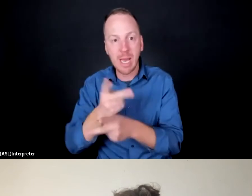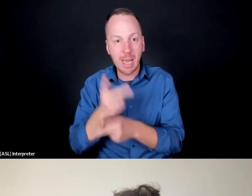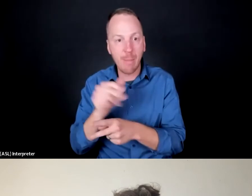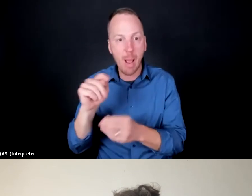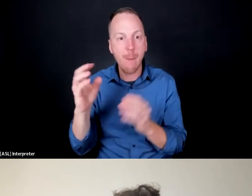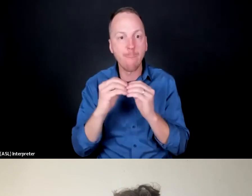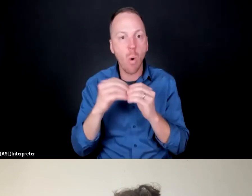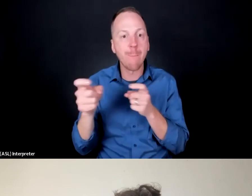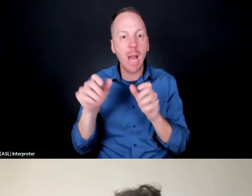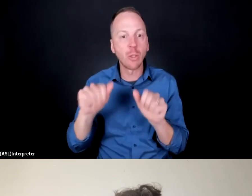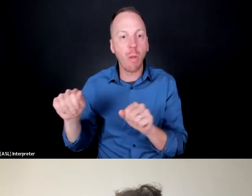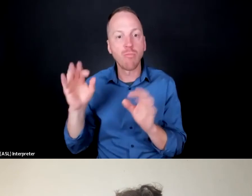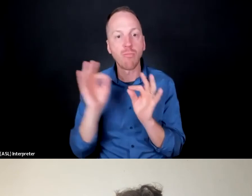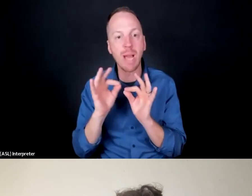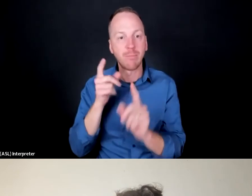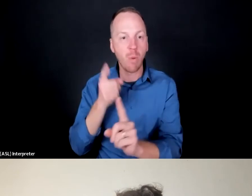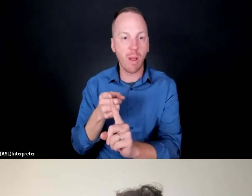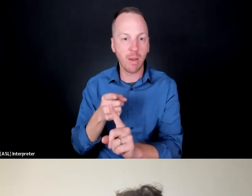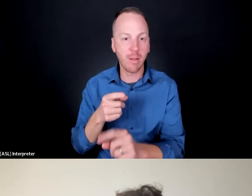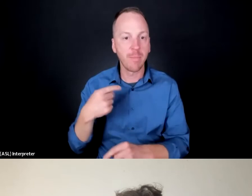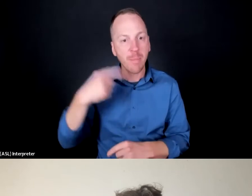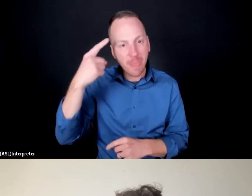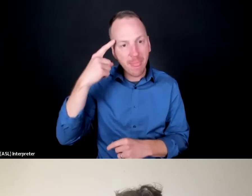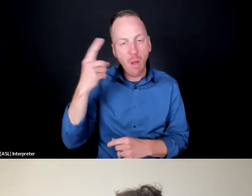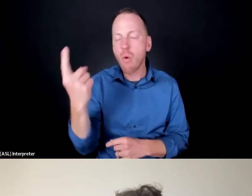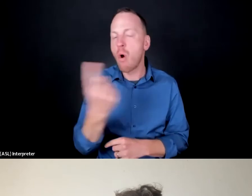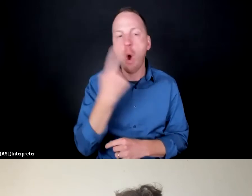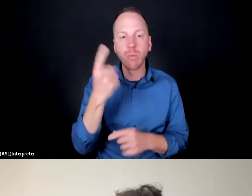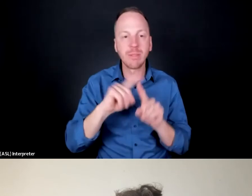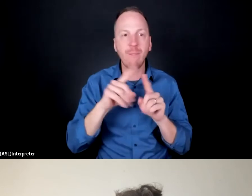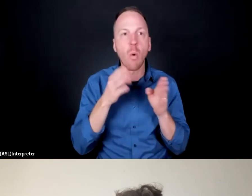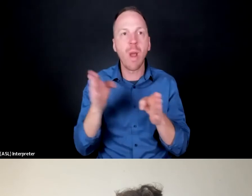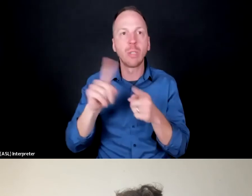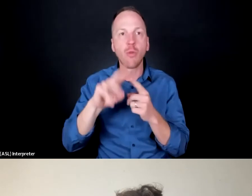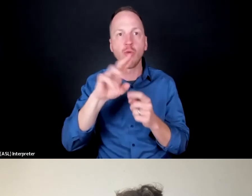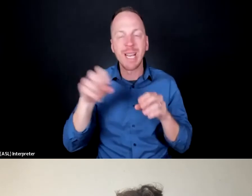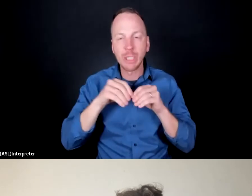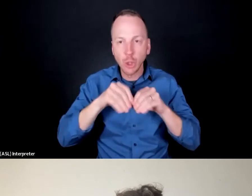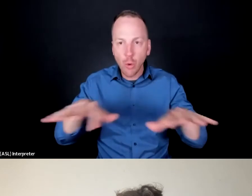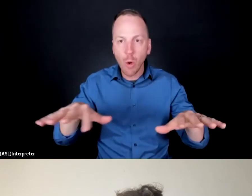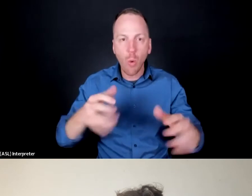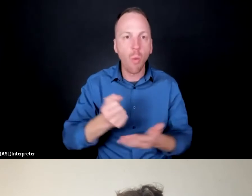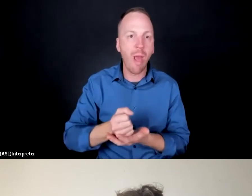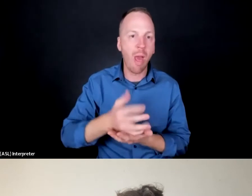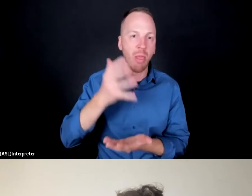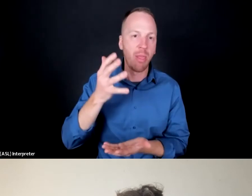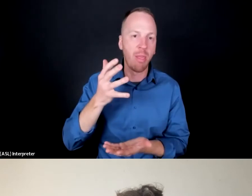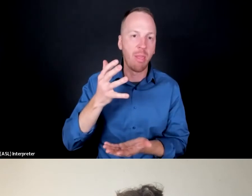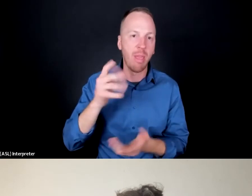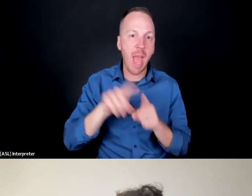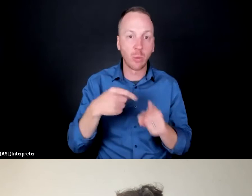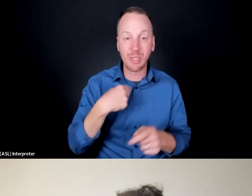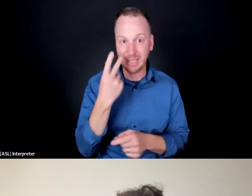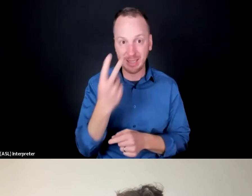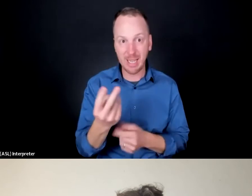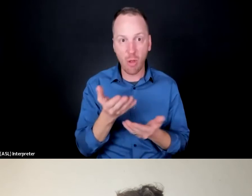a more manageable price point. So I think that there's always ways to be redistributing wealth there. I mean, as we see,